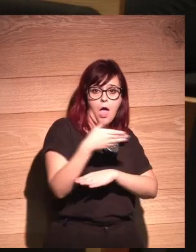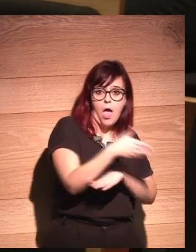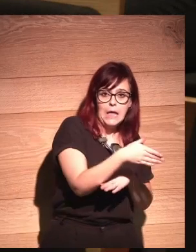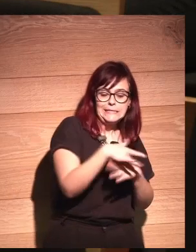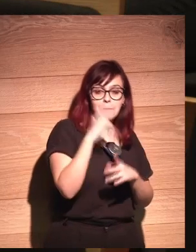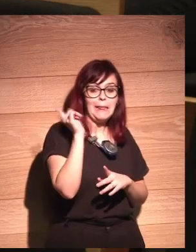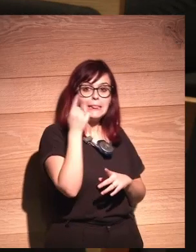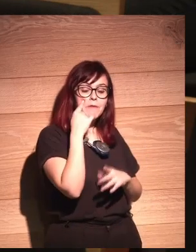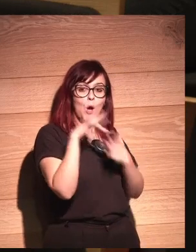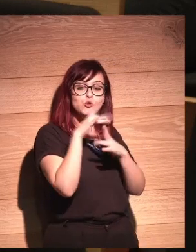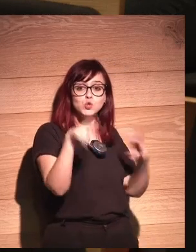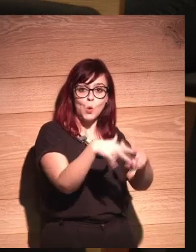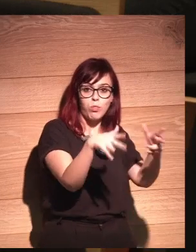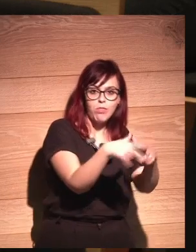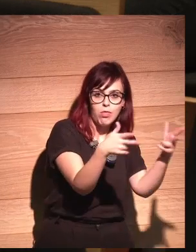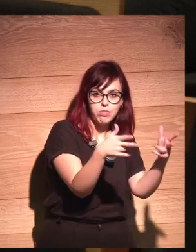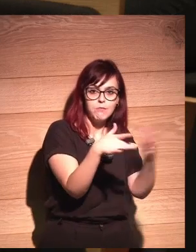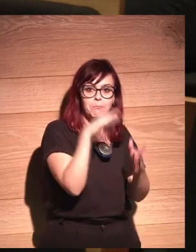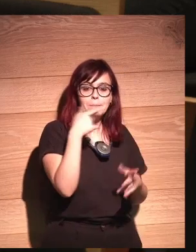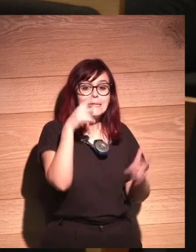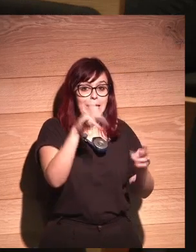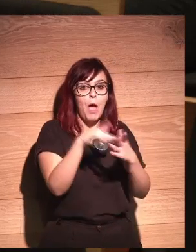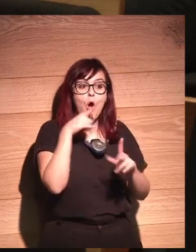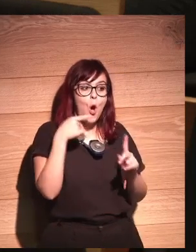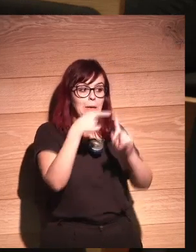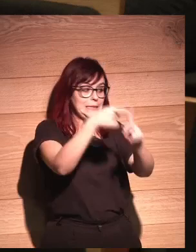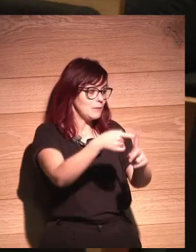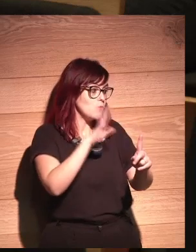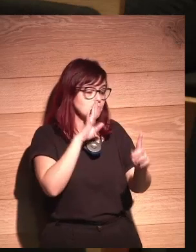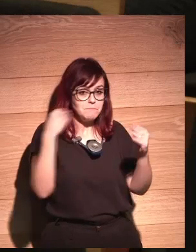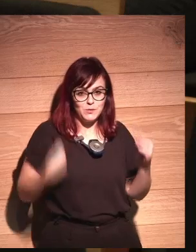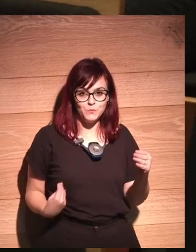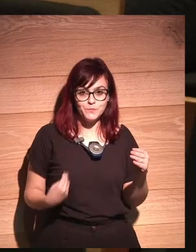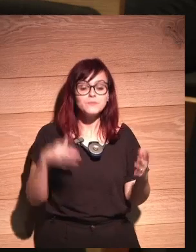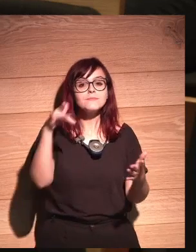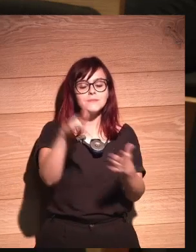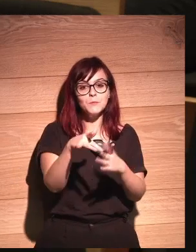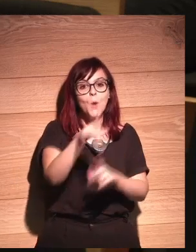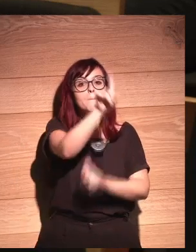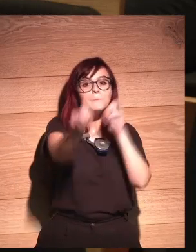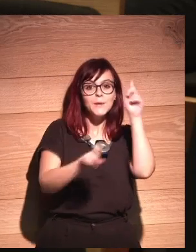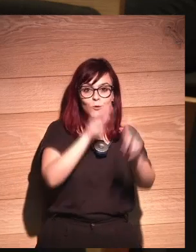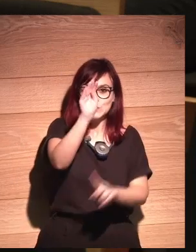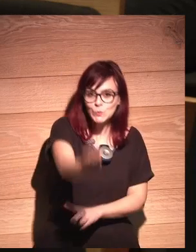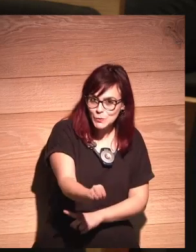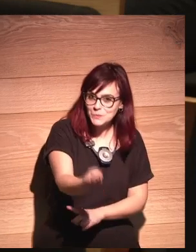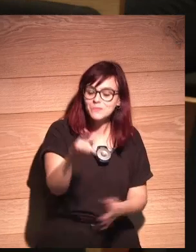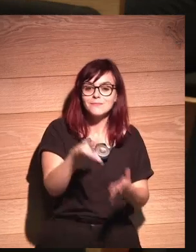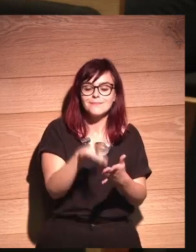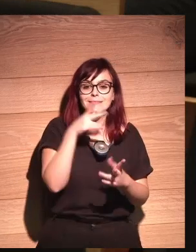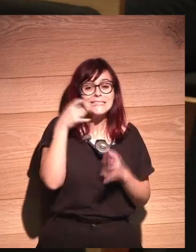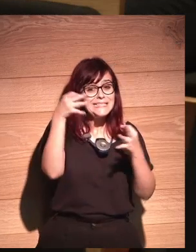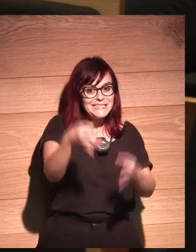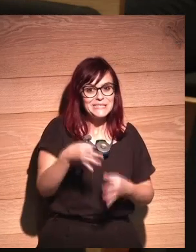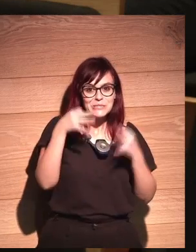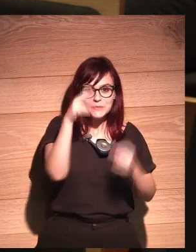Wales, of course this happens because there has been an identification of these groups with that goal. What I ask, and it's